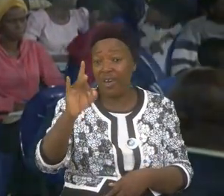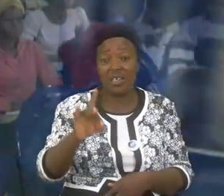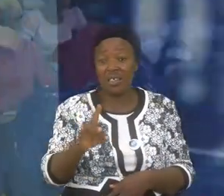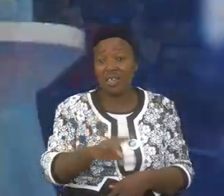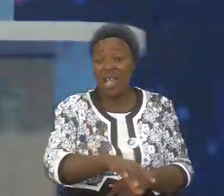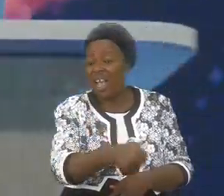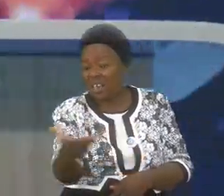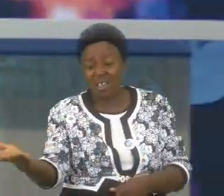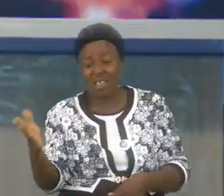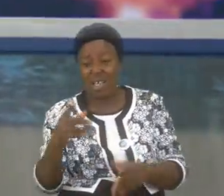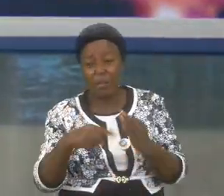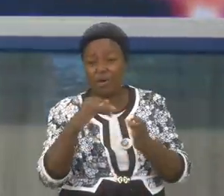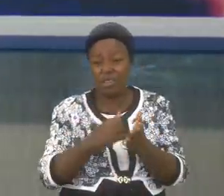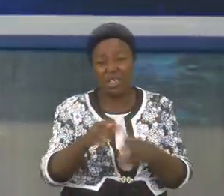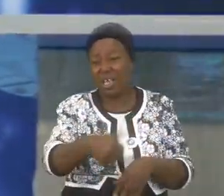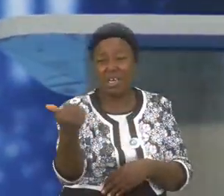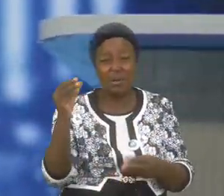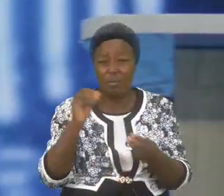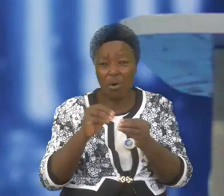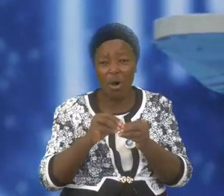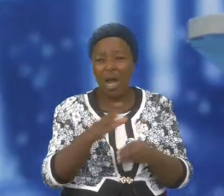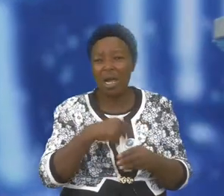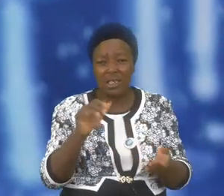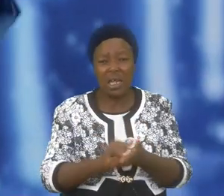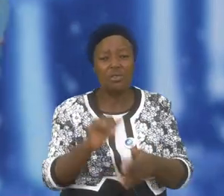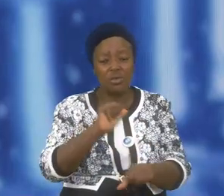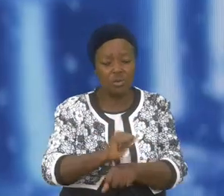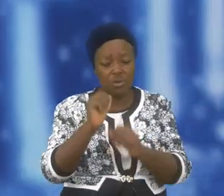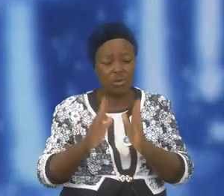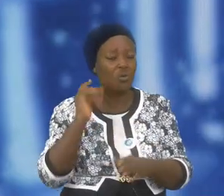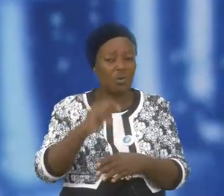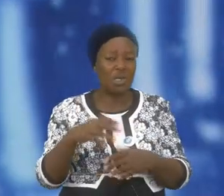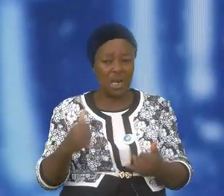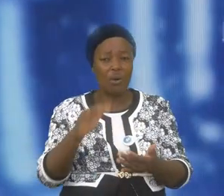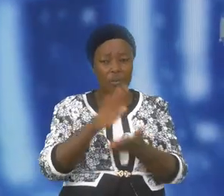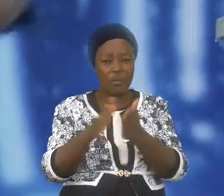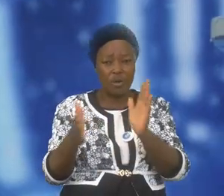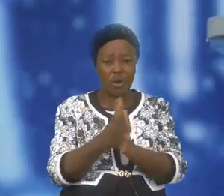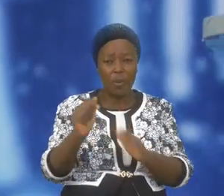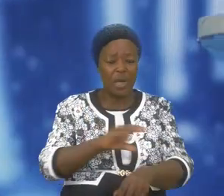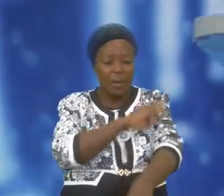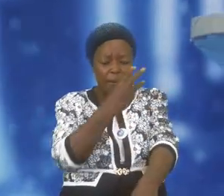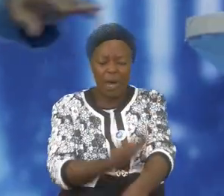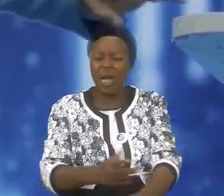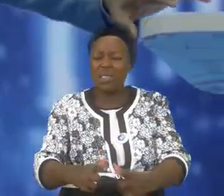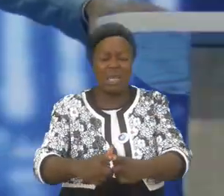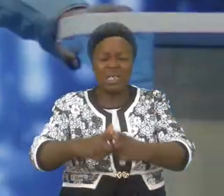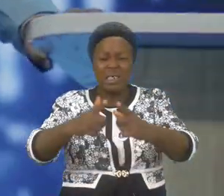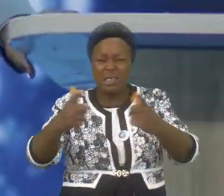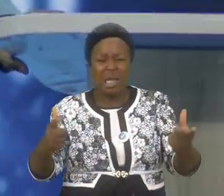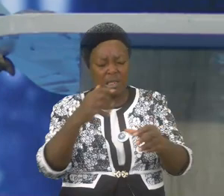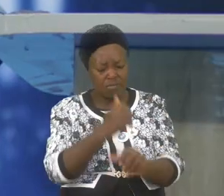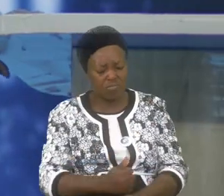become a mighty great mountain that will fill the whole earth. Is